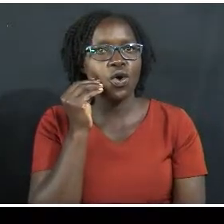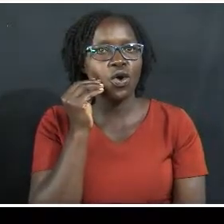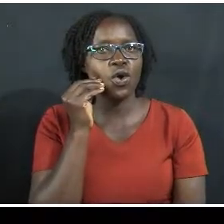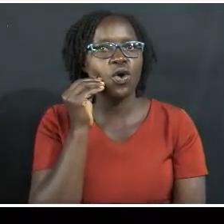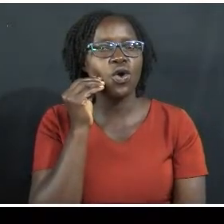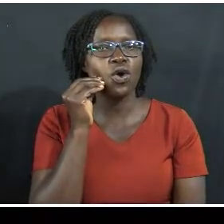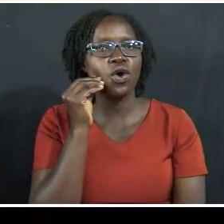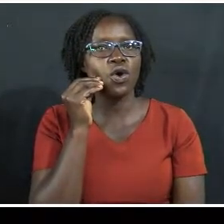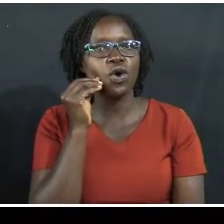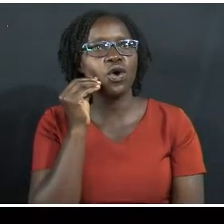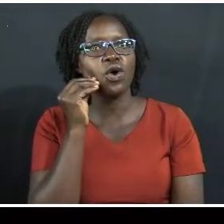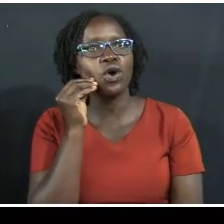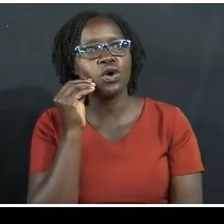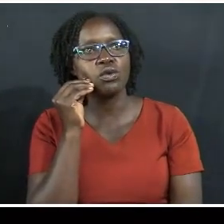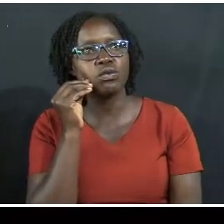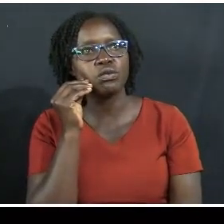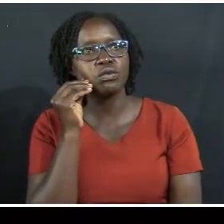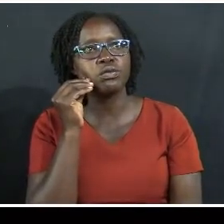Days are filled.